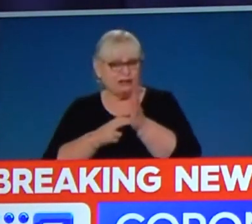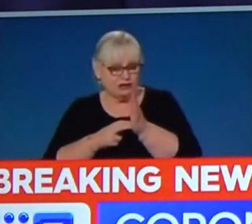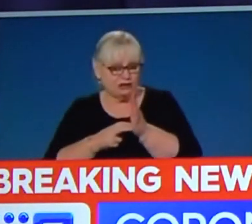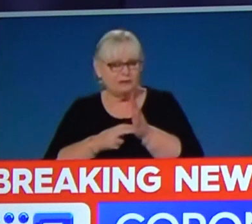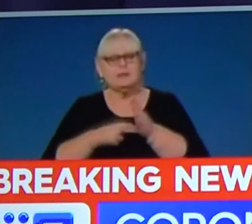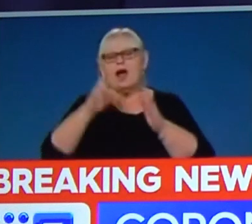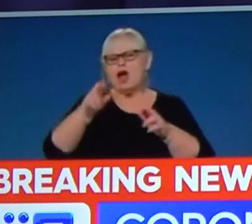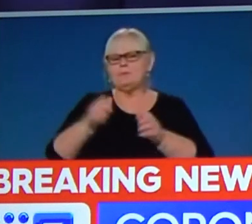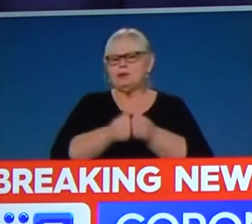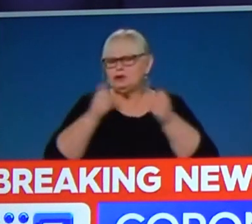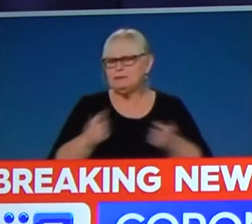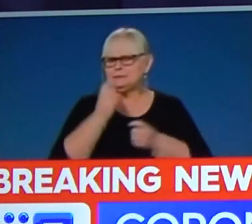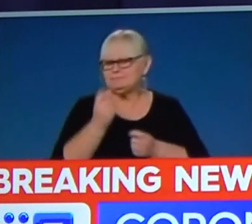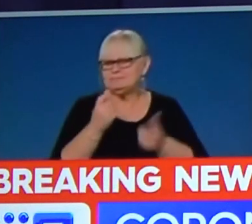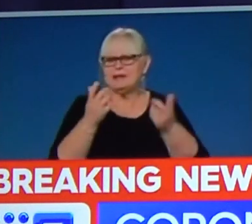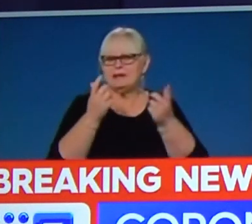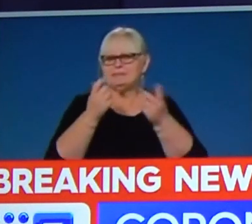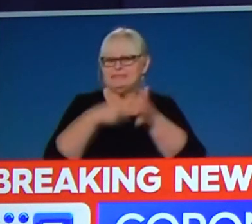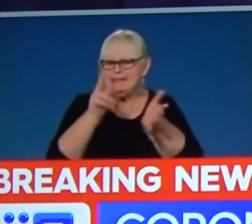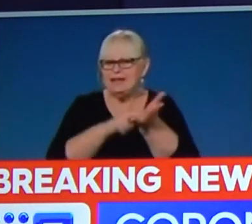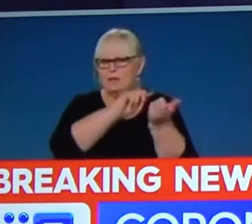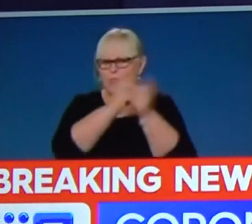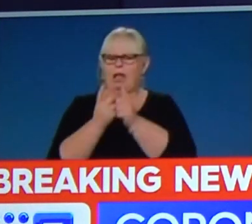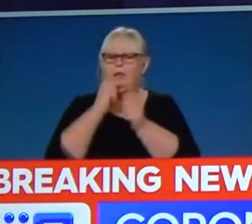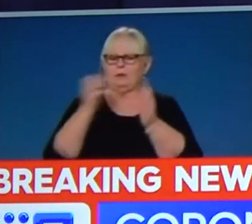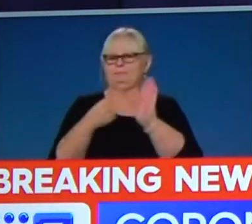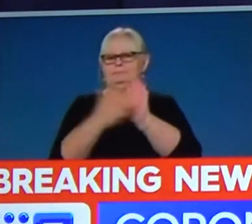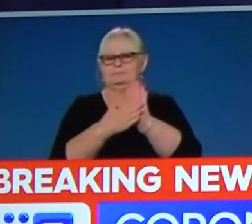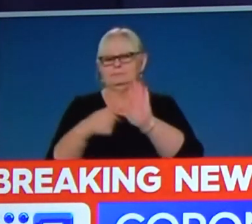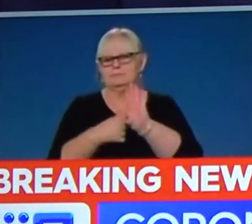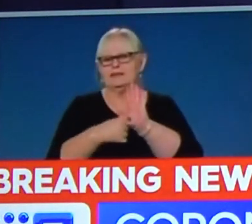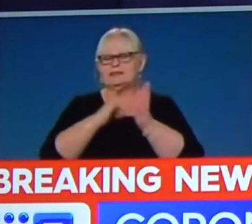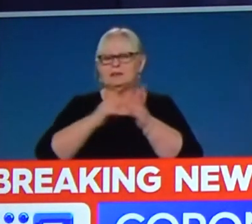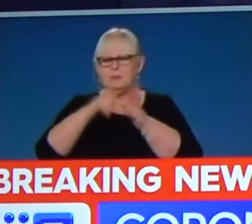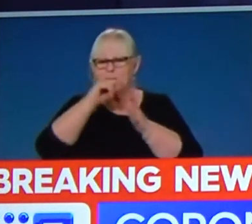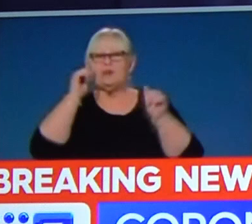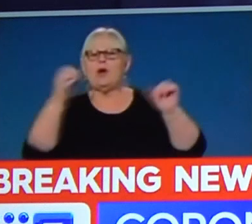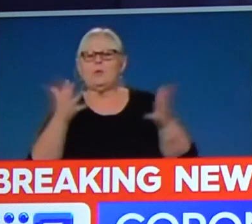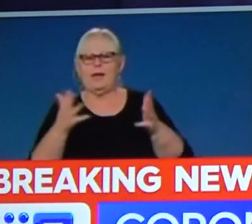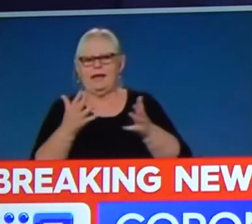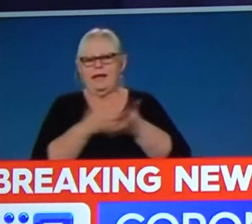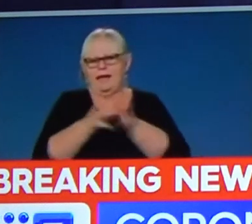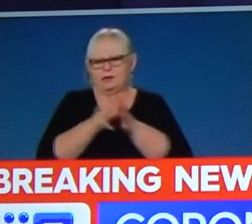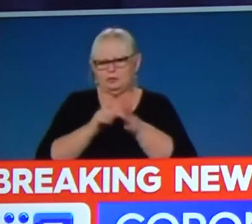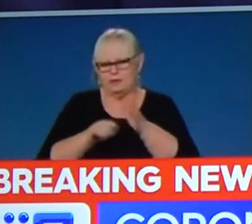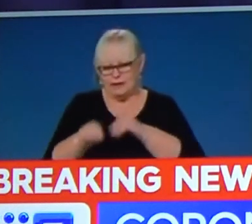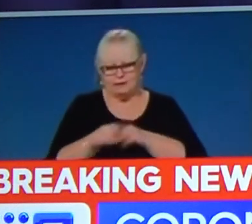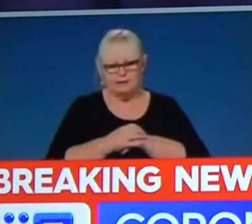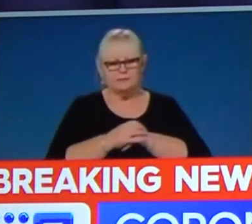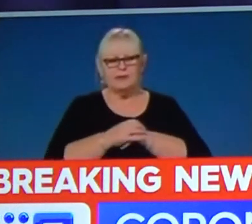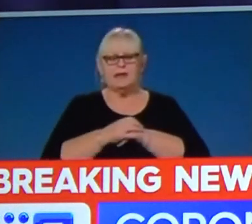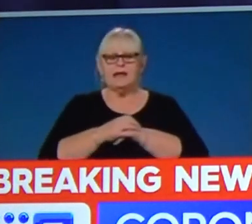to support us by publicising both the coronavirus app and the WhatsApp message service. Tonight the